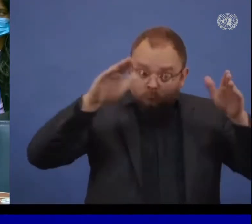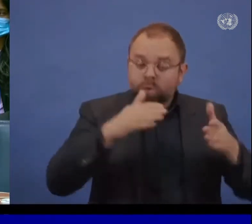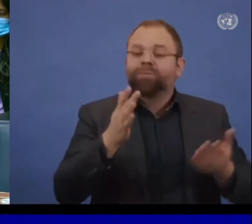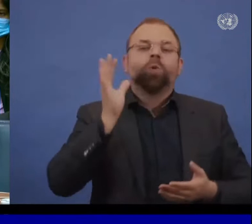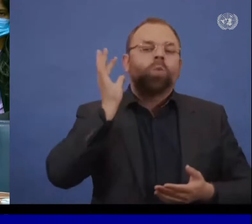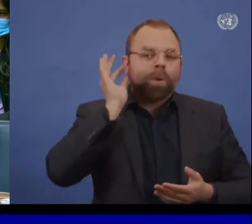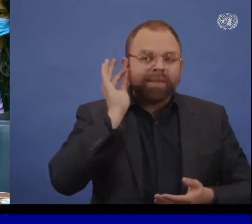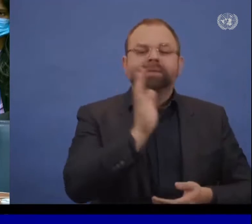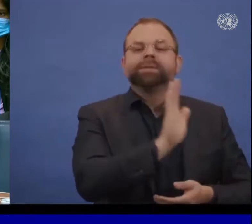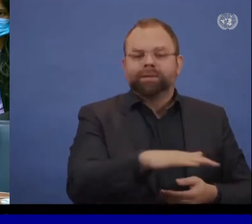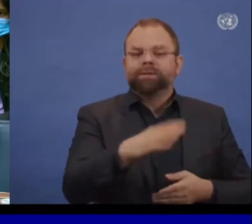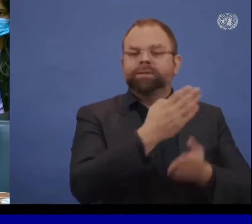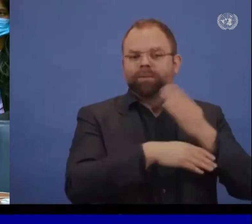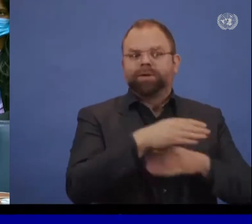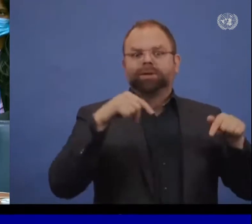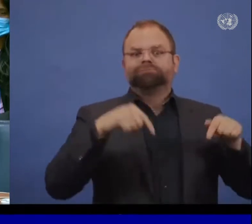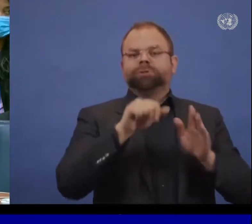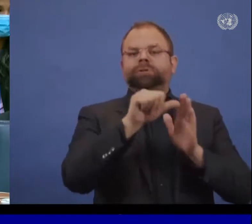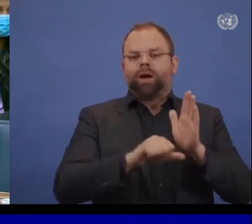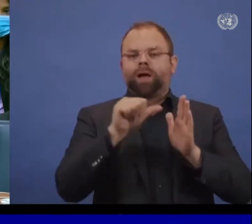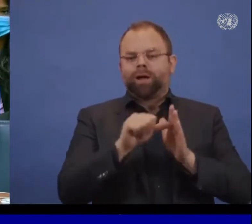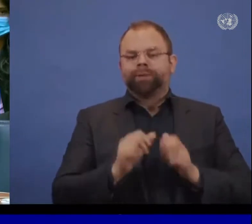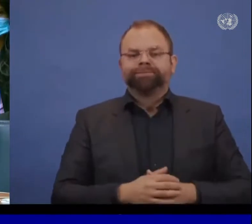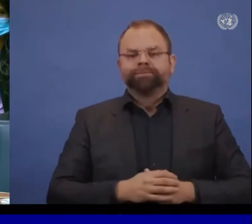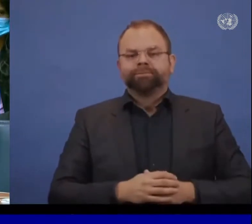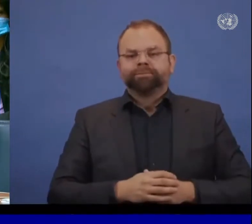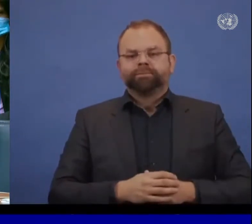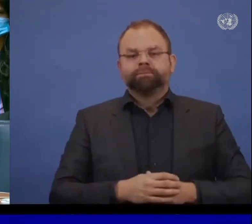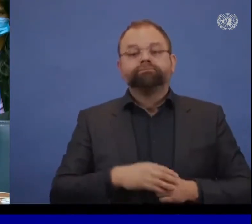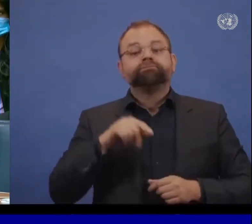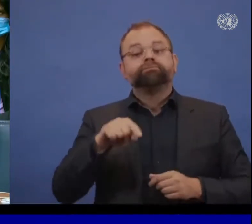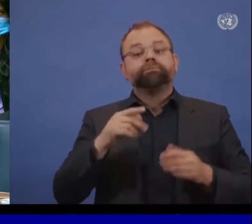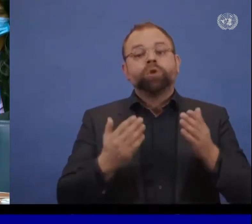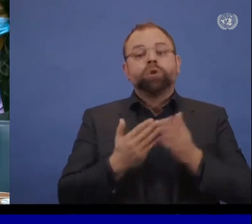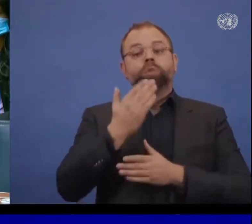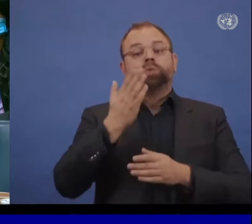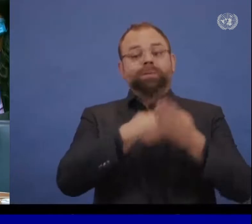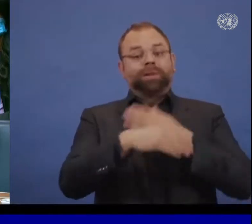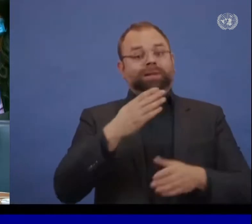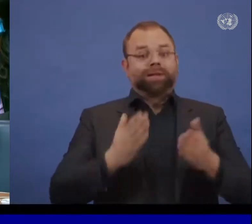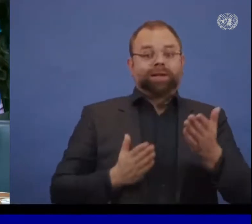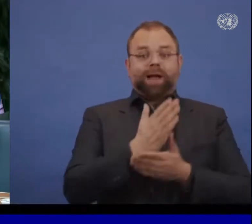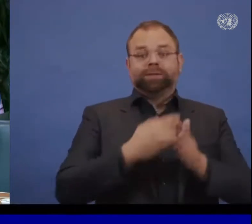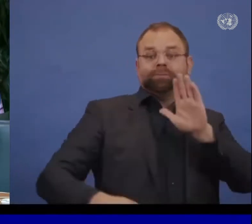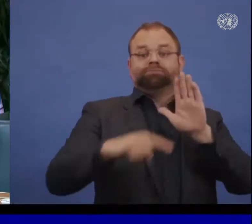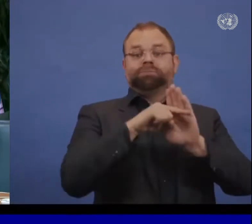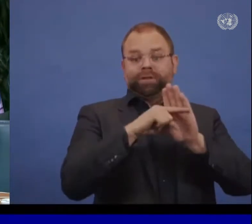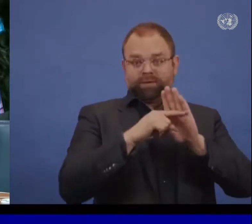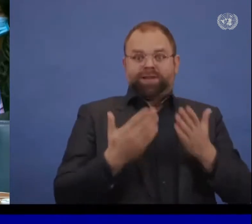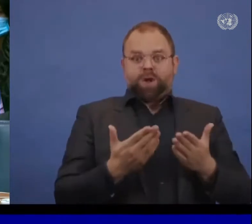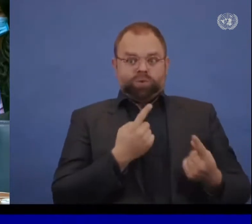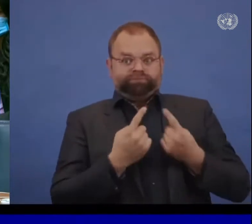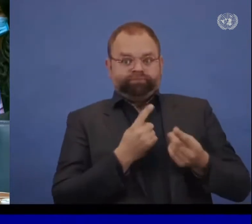will be materialized soon. In addition, a revision of accessibility regulations is being processed in accordance with the international